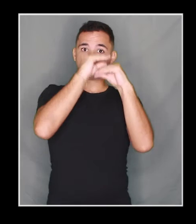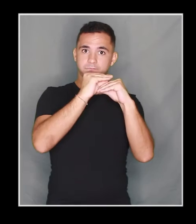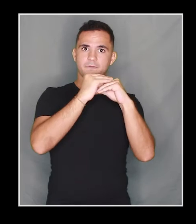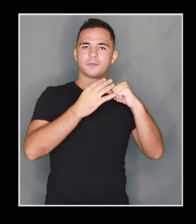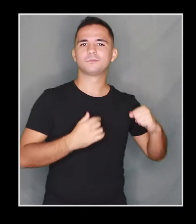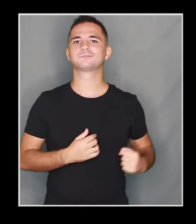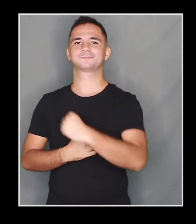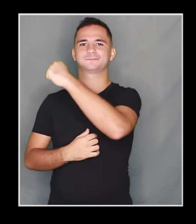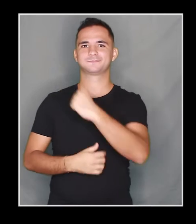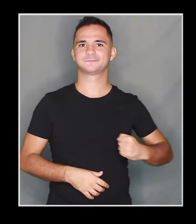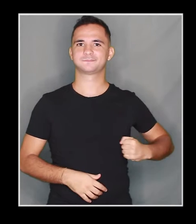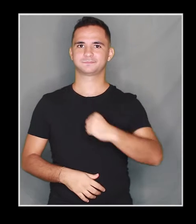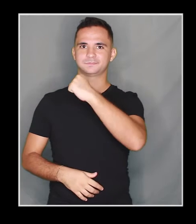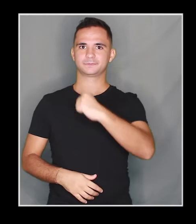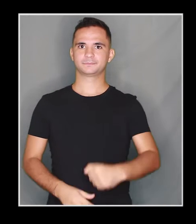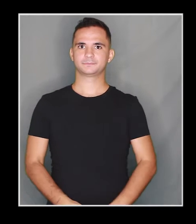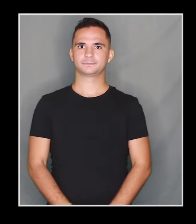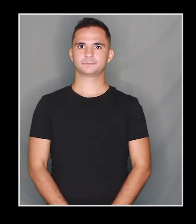to the shoulder.